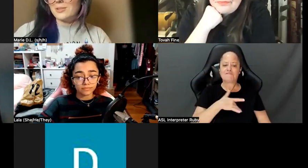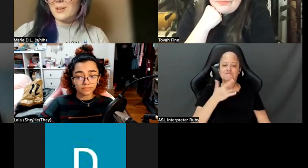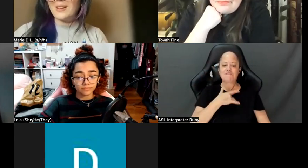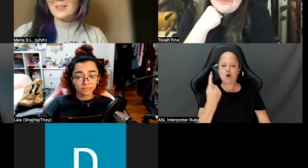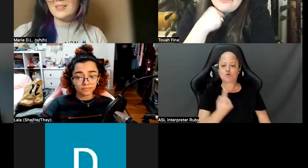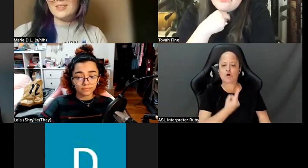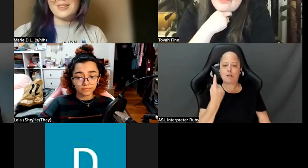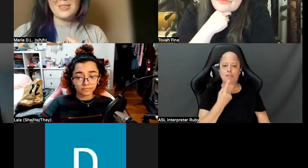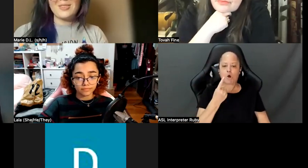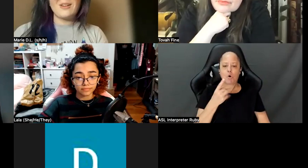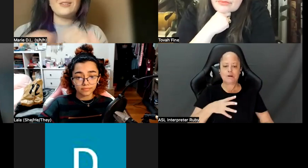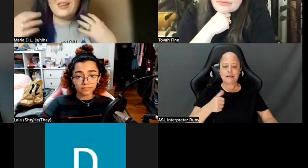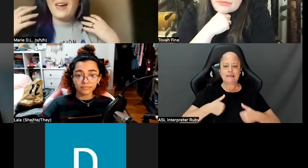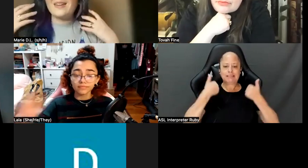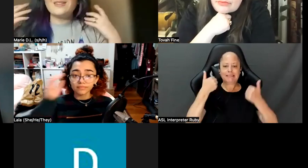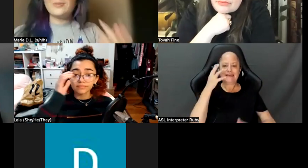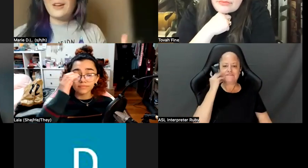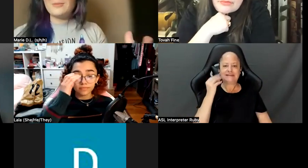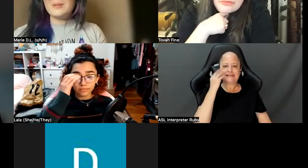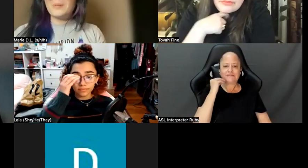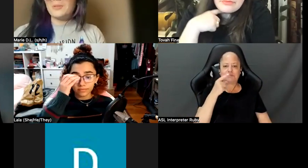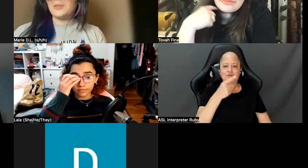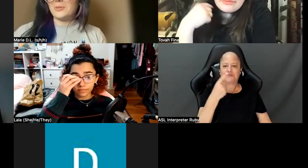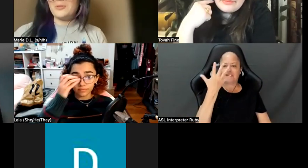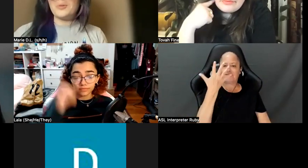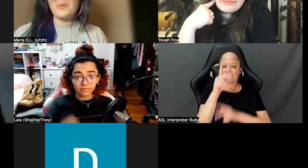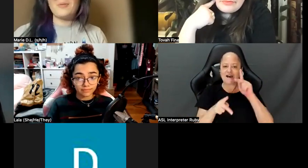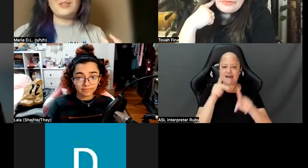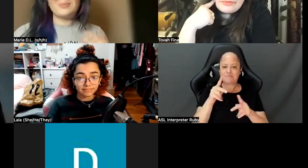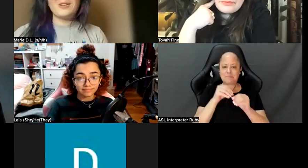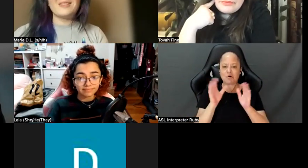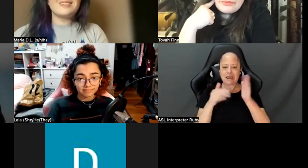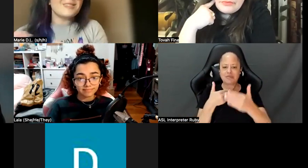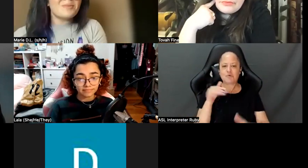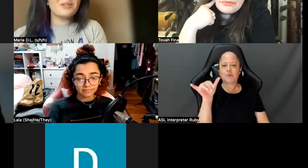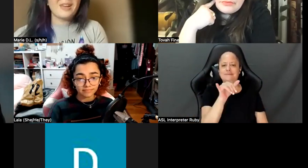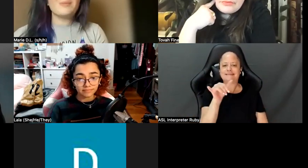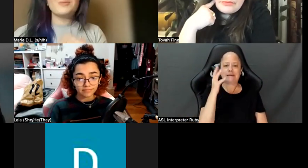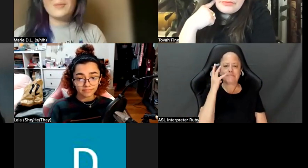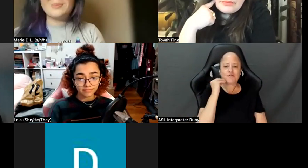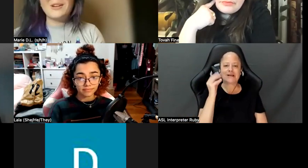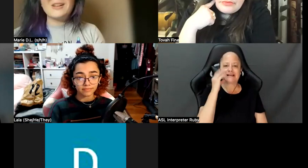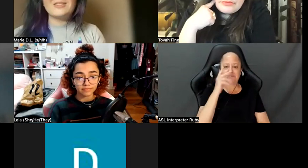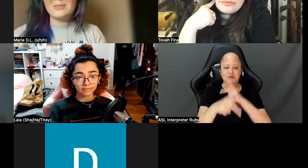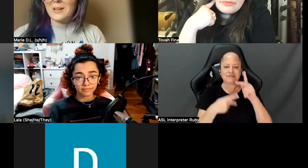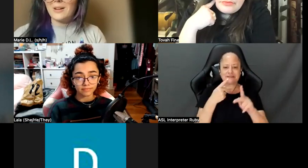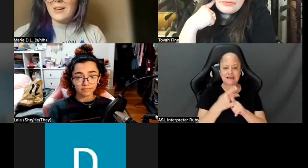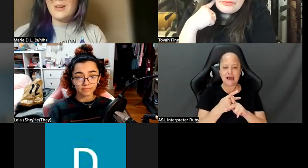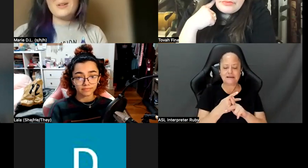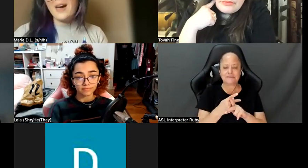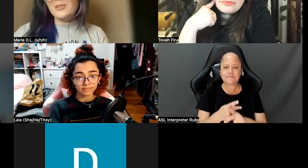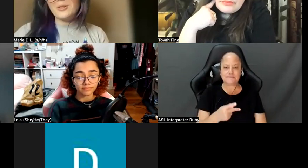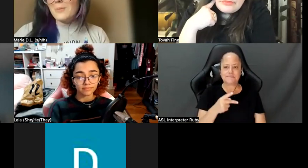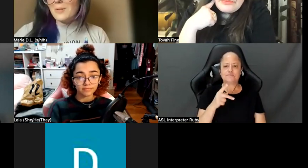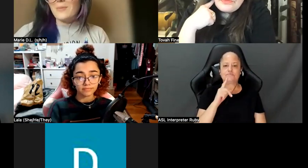lived experiences, there's at least 5 people in this room who have experienced similar types of experiences where